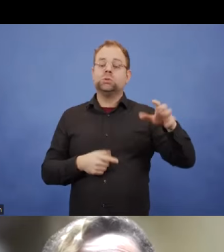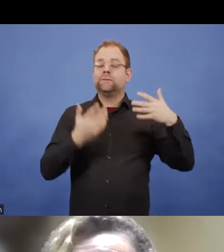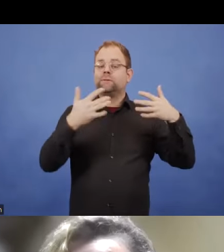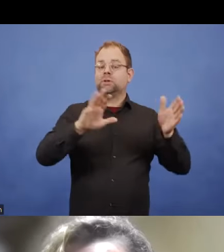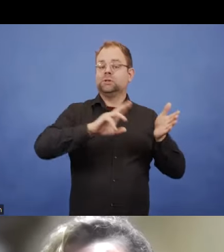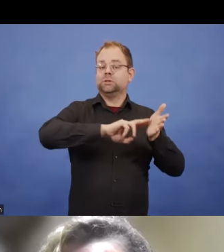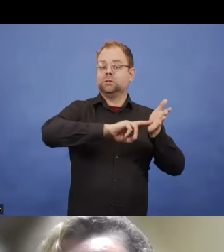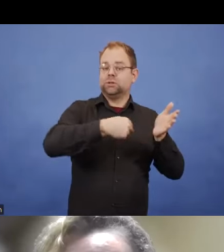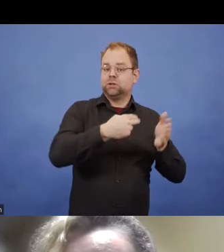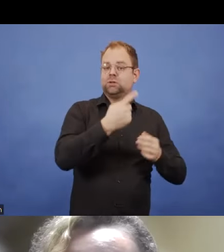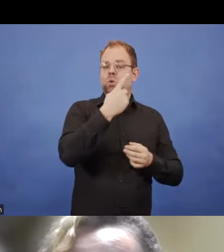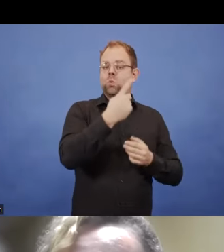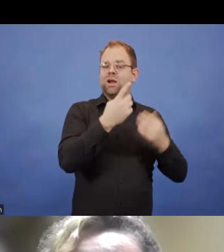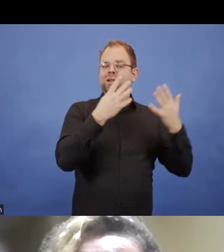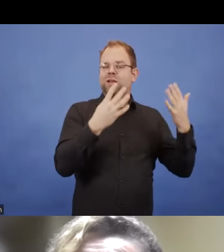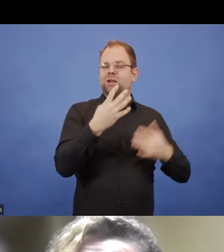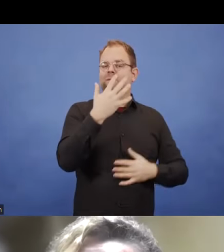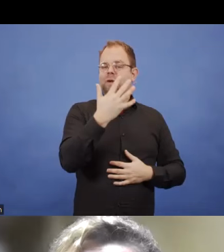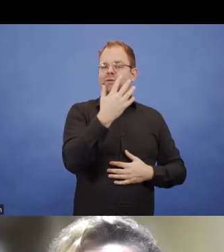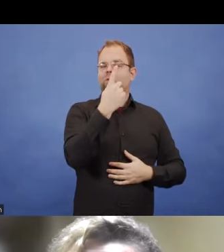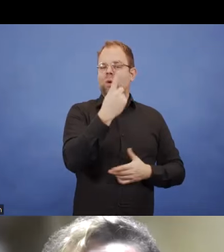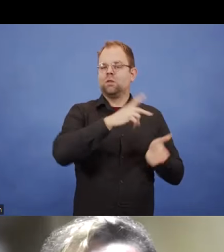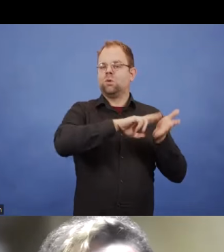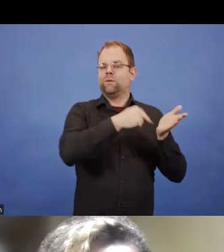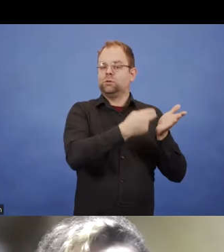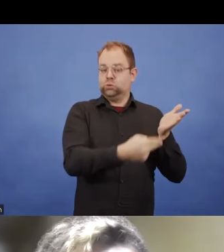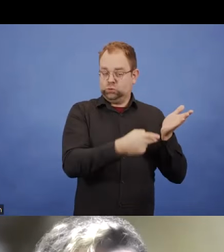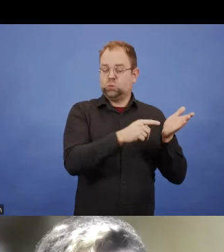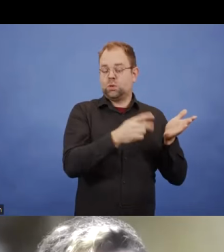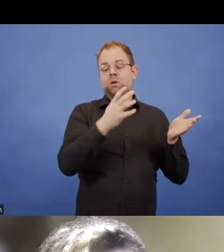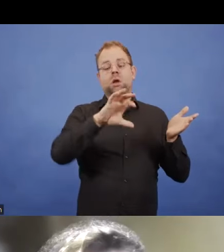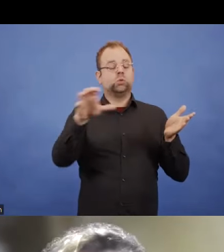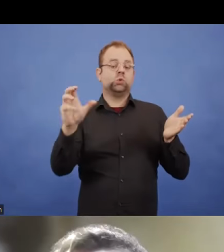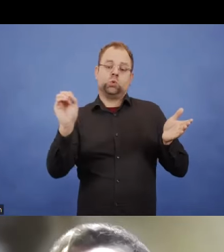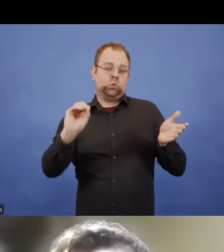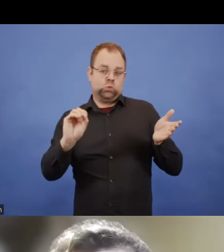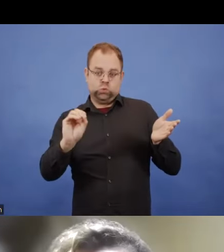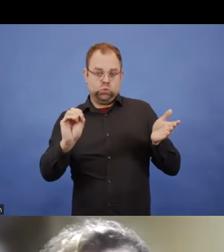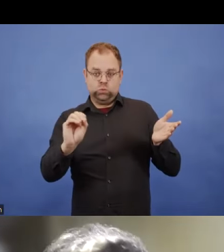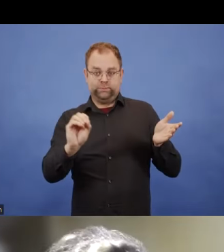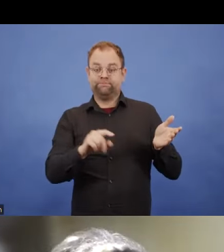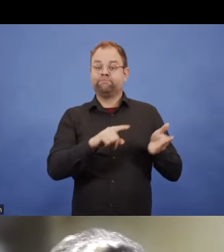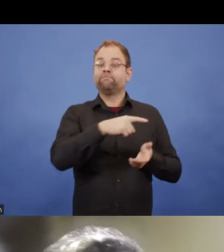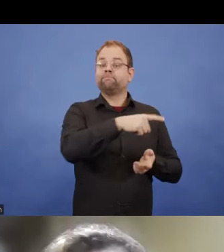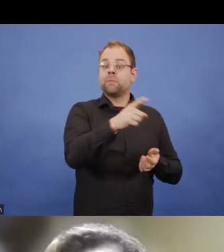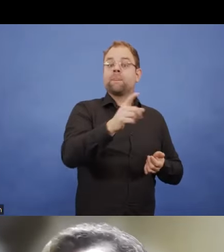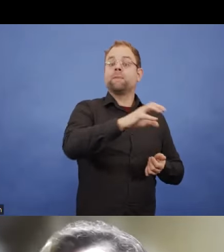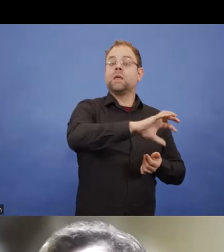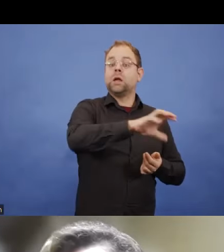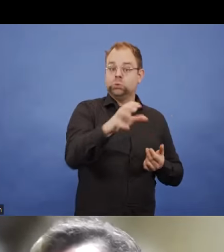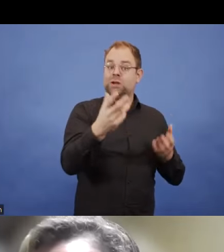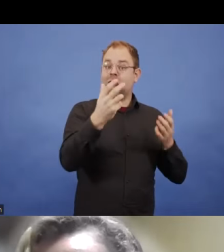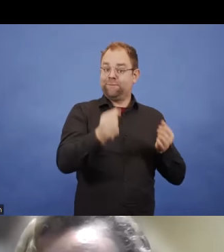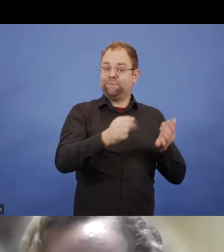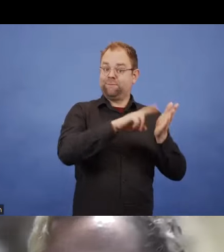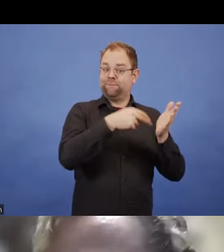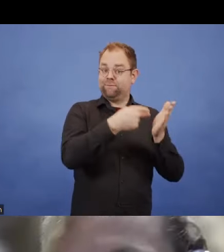an asylum system. So then they would look, the asylum seekers would go to the state authorities. There should be